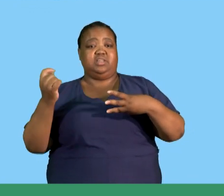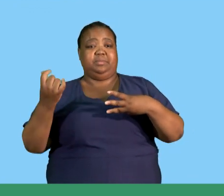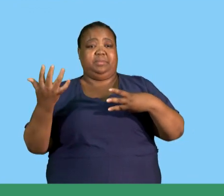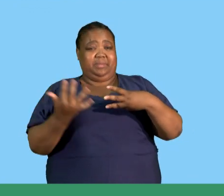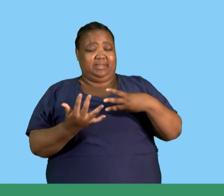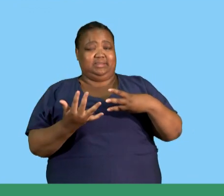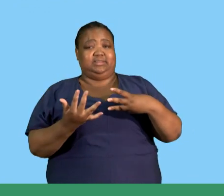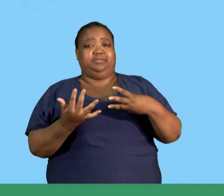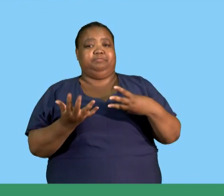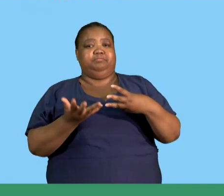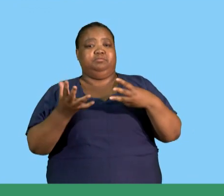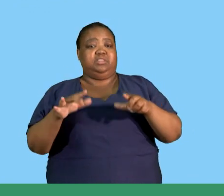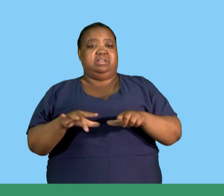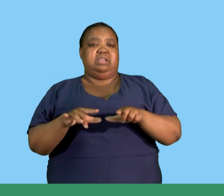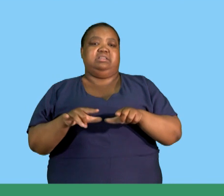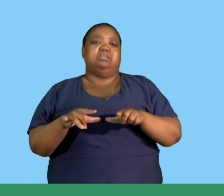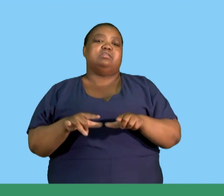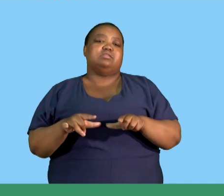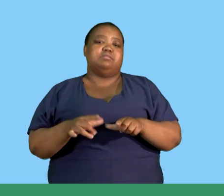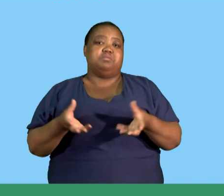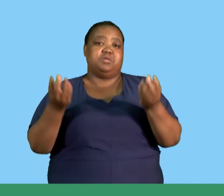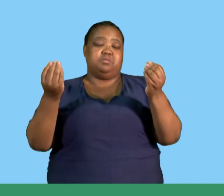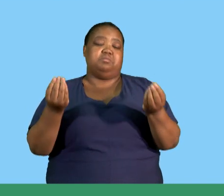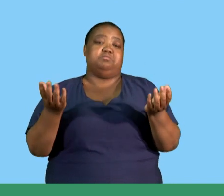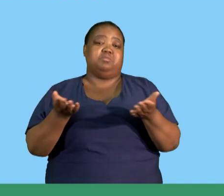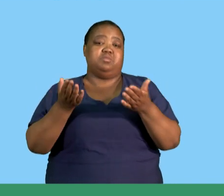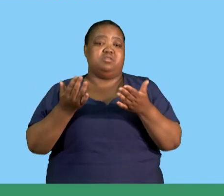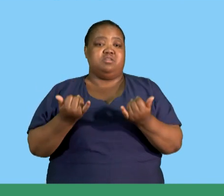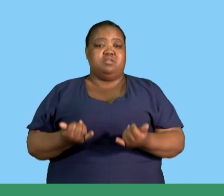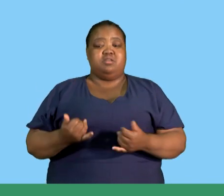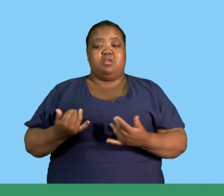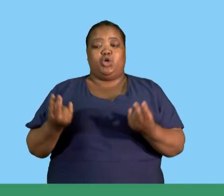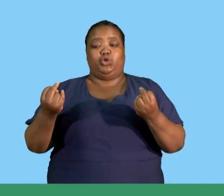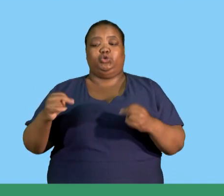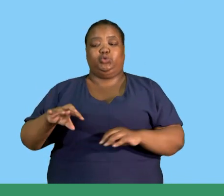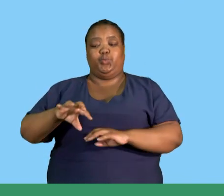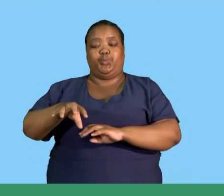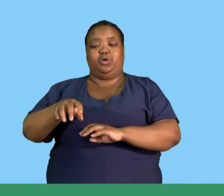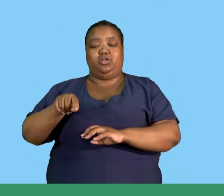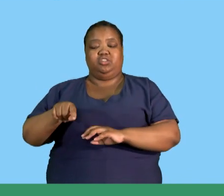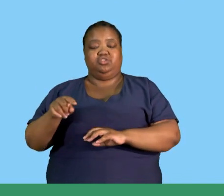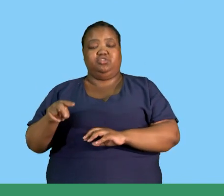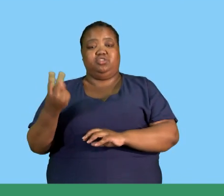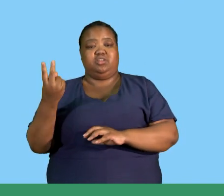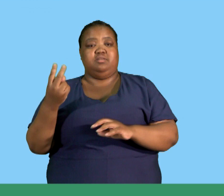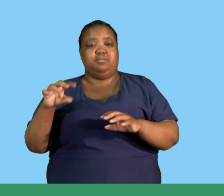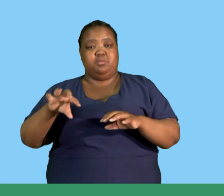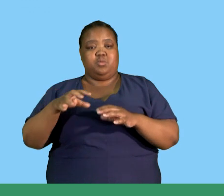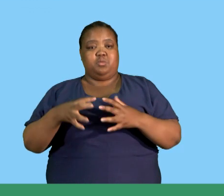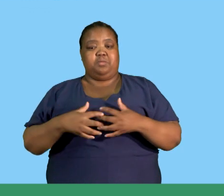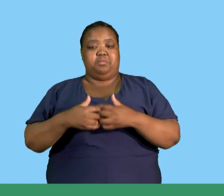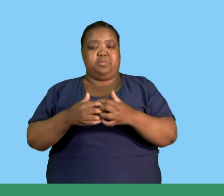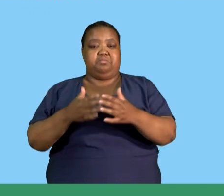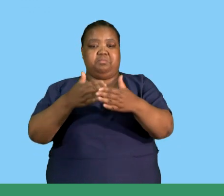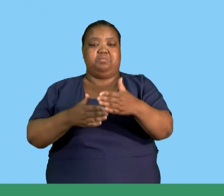in obtaining a license is preventing the establishment of a second branch. Meaning this